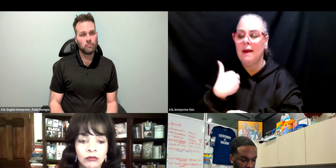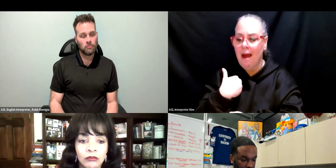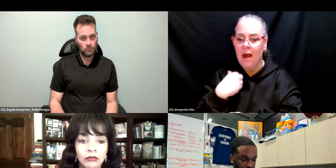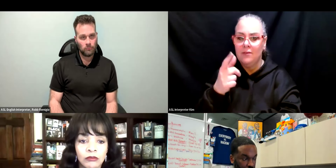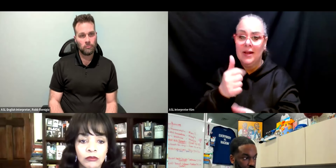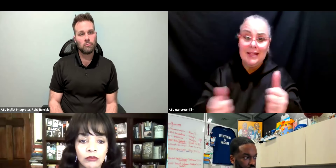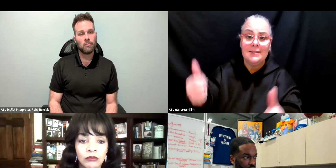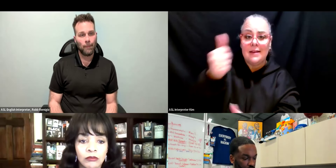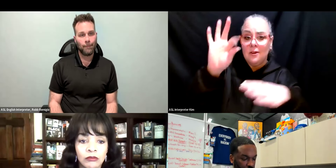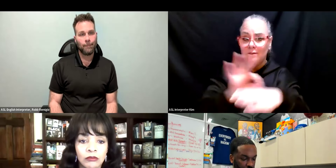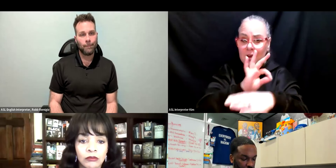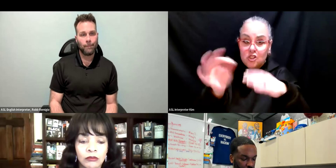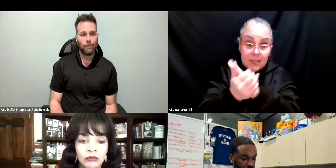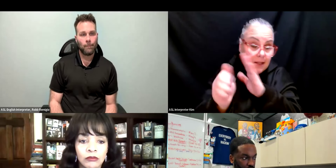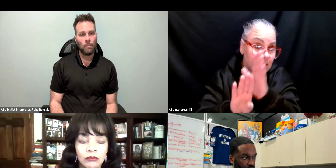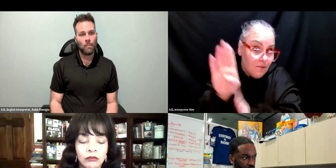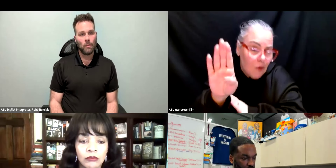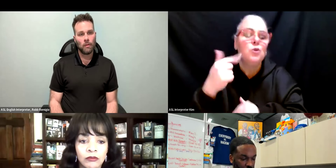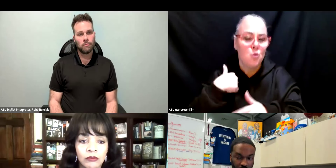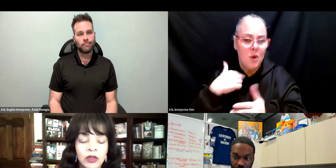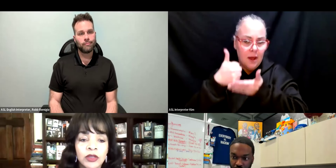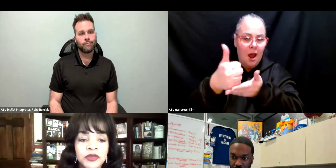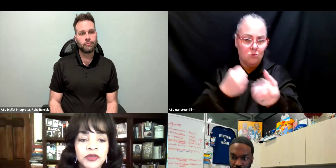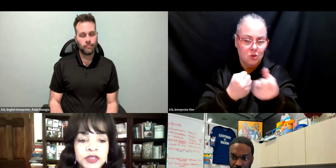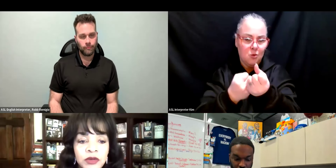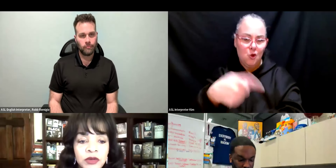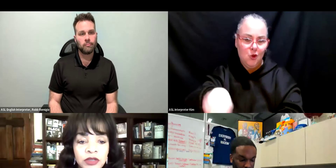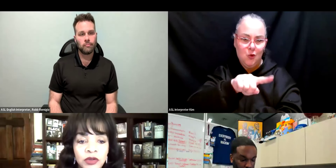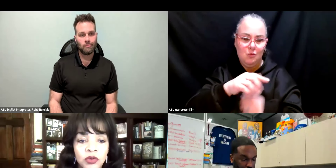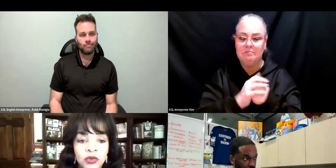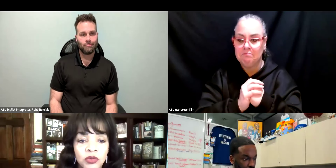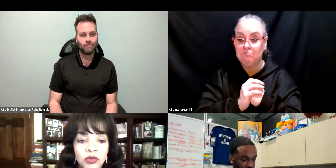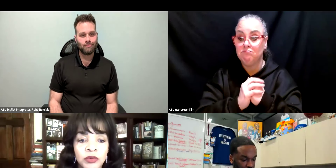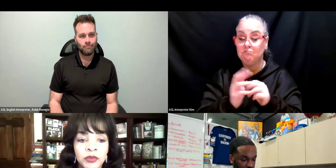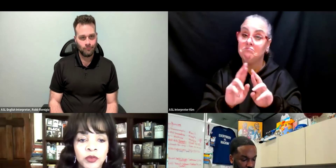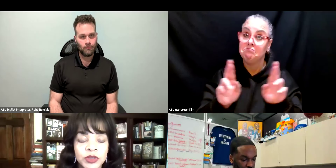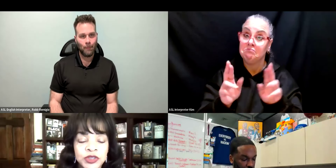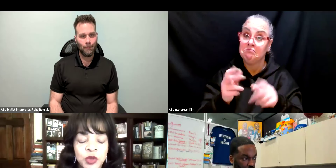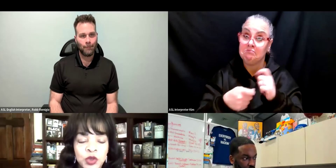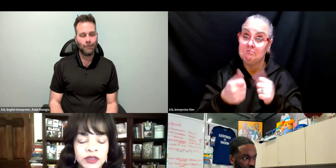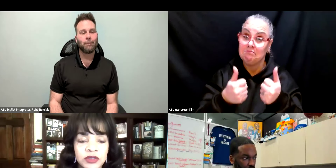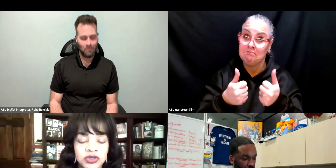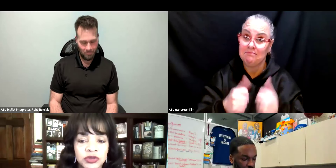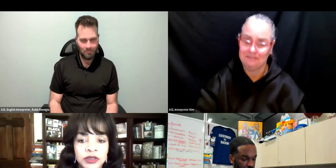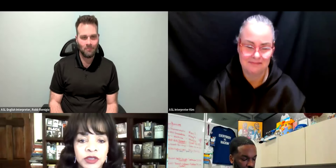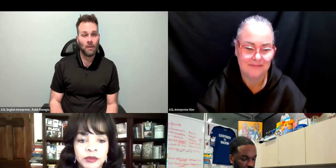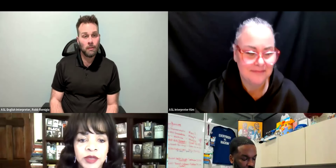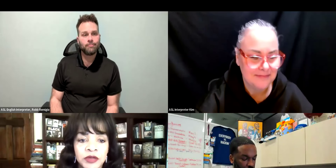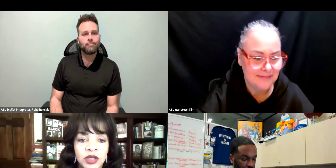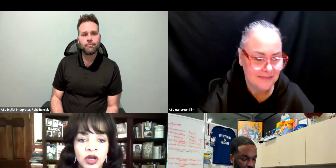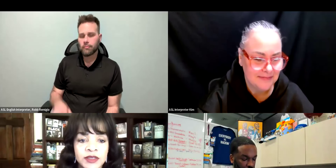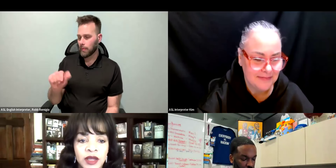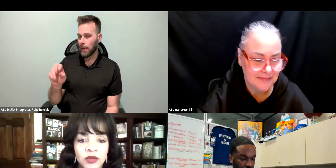executive functioning skill development that we can support them in. Can you just tell Andrea which person should